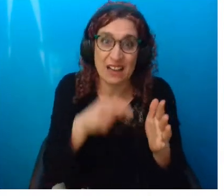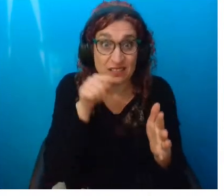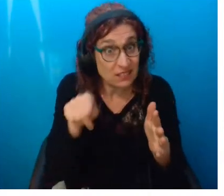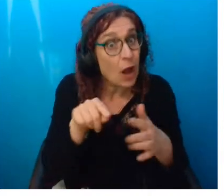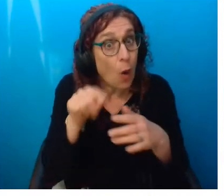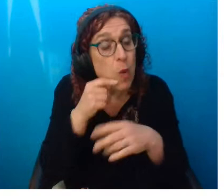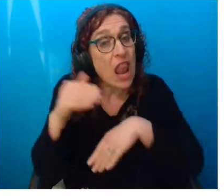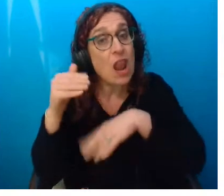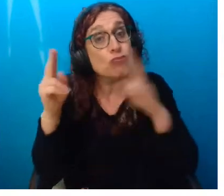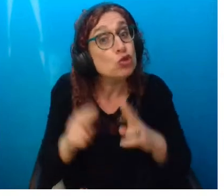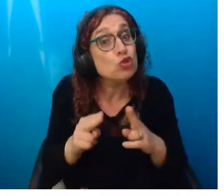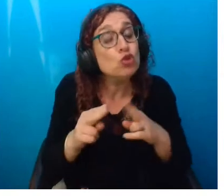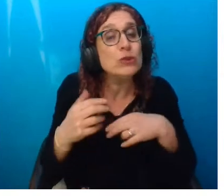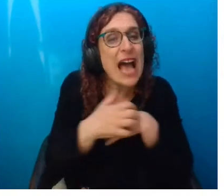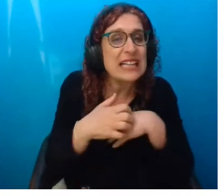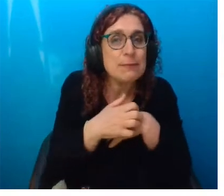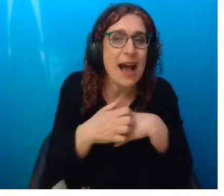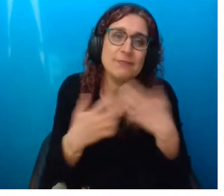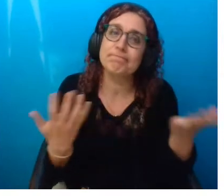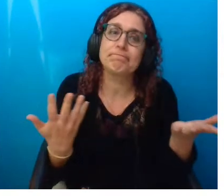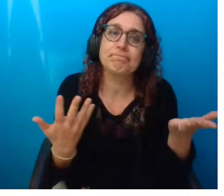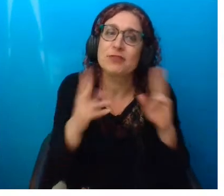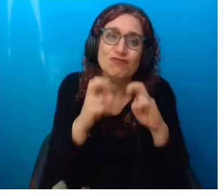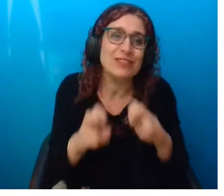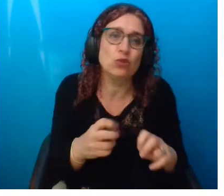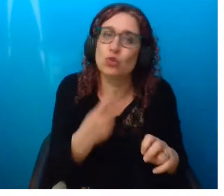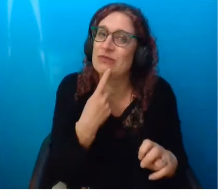severity. Next slide.